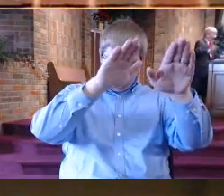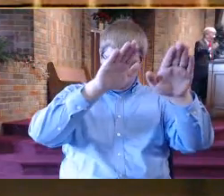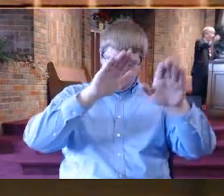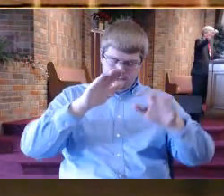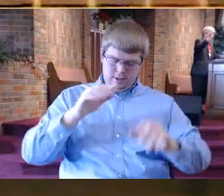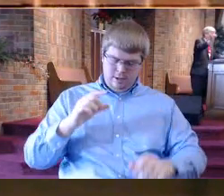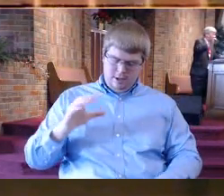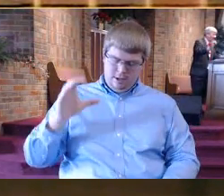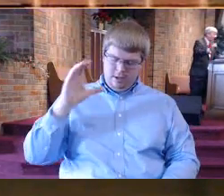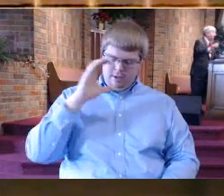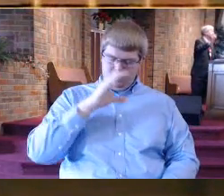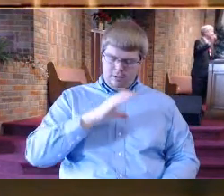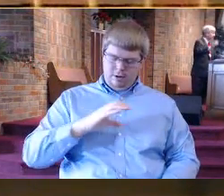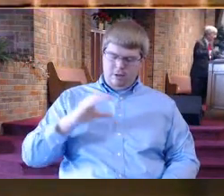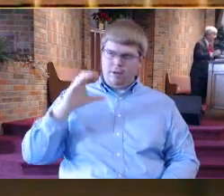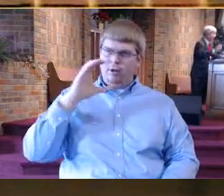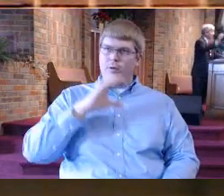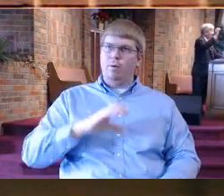upon the mountain,